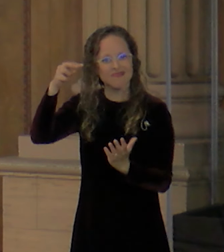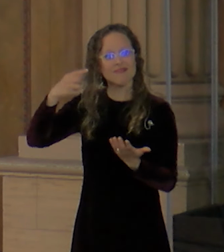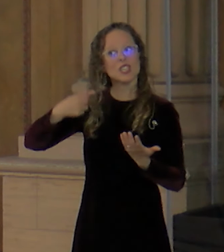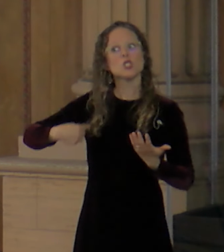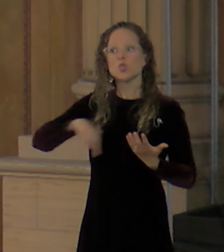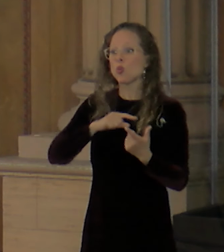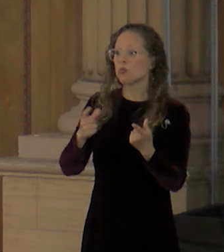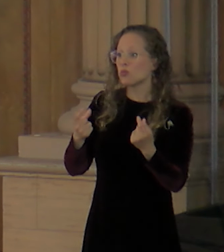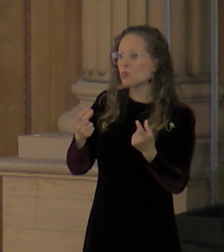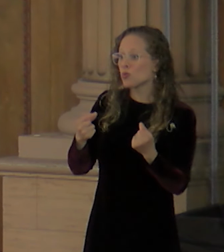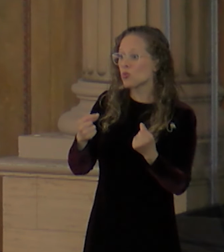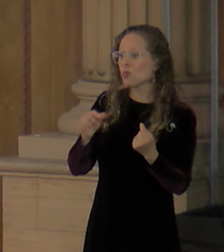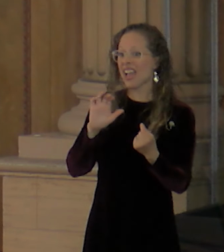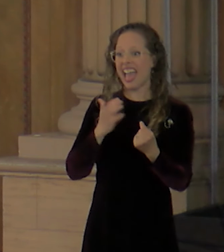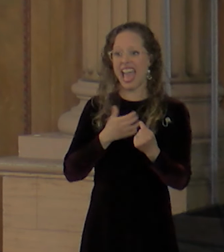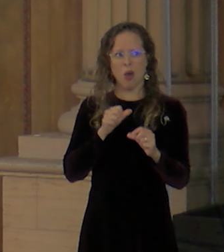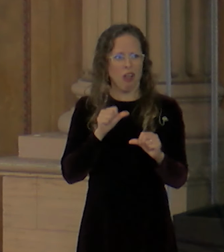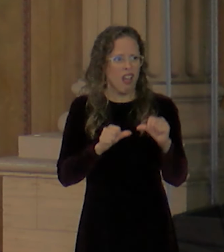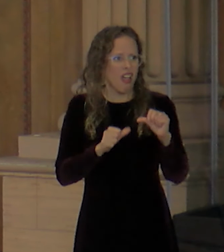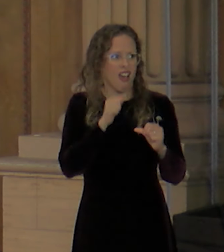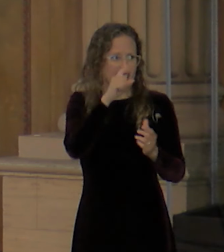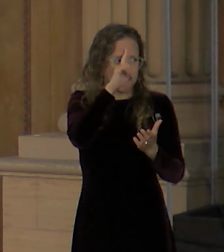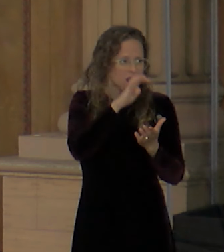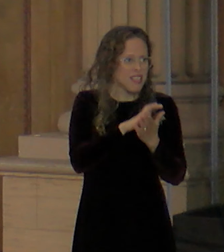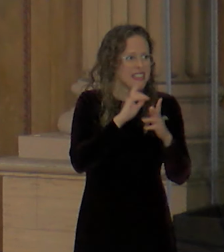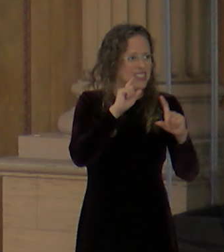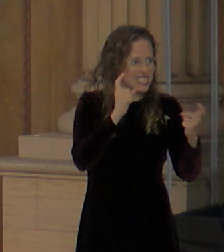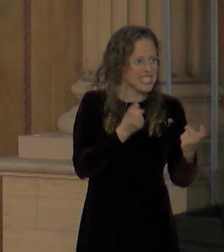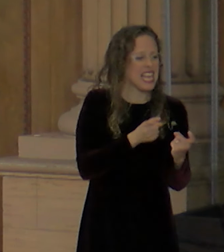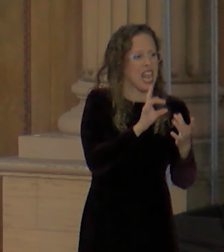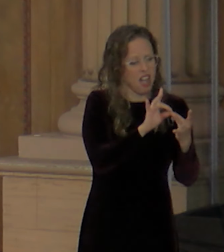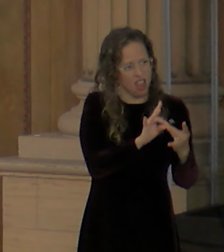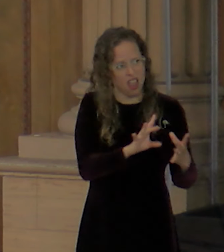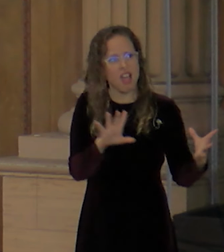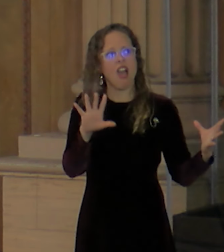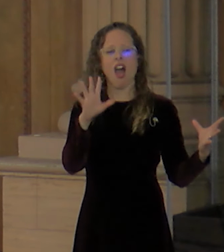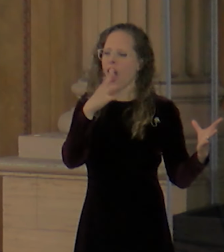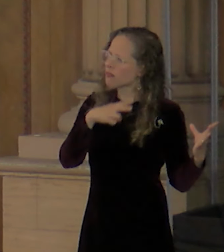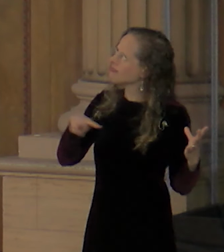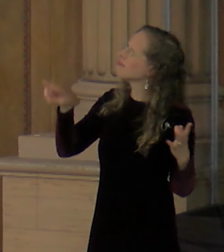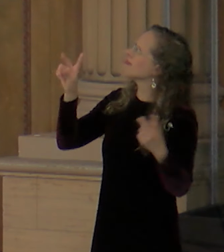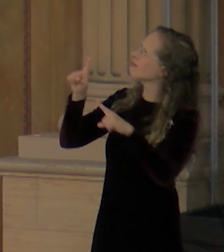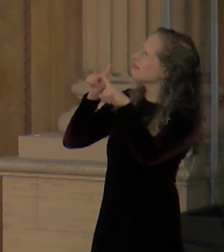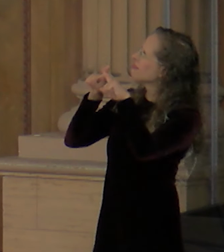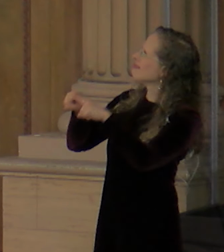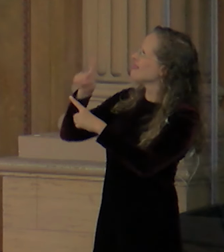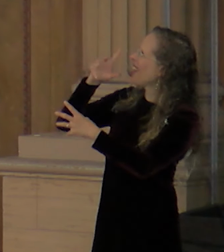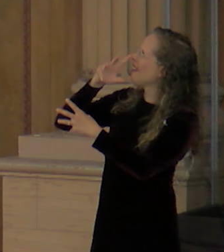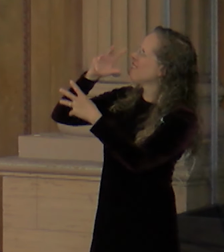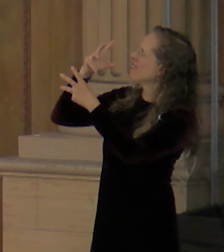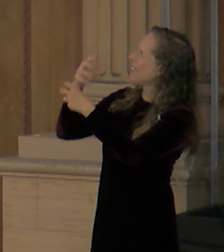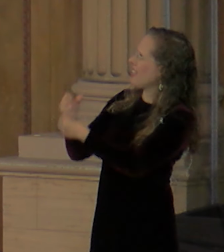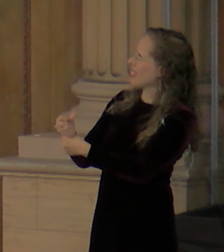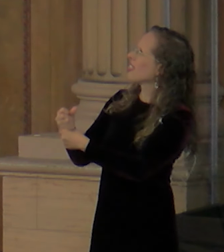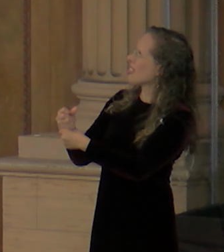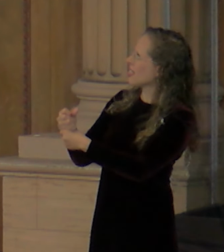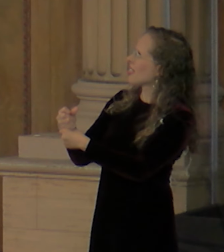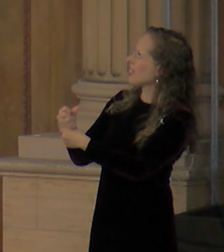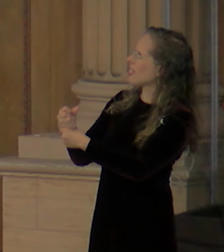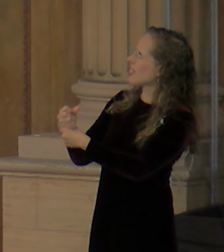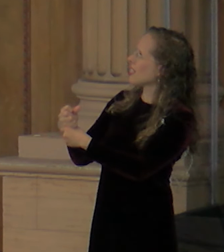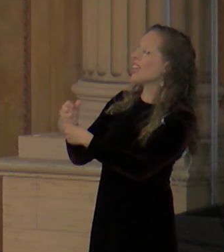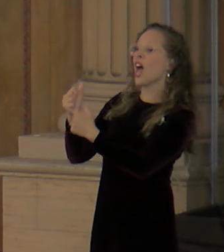sin, turning from our unbelief, and then turning to him in faith. And the Lord's Supper reminds us of his body that was torn and his blood was